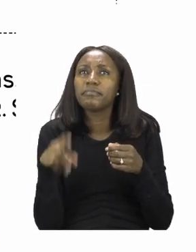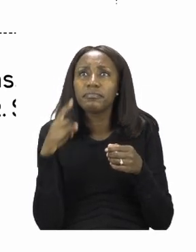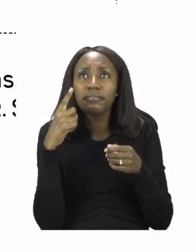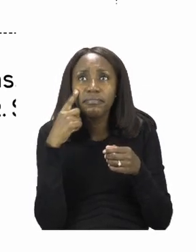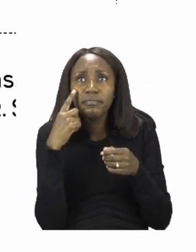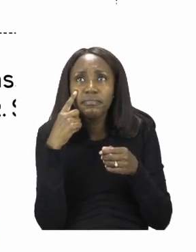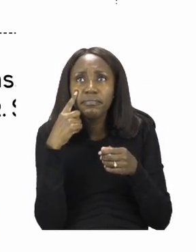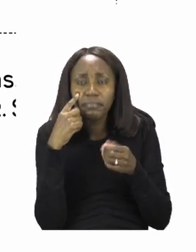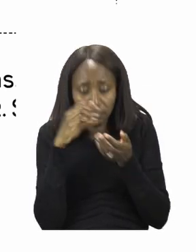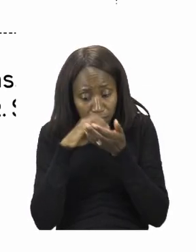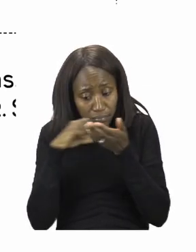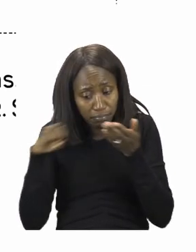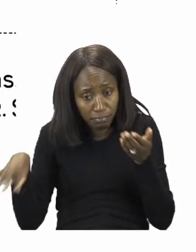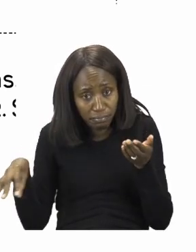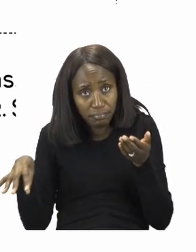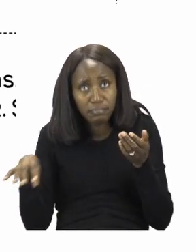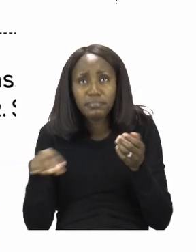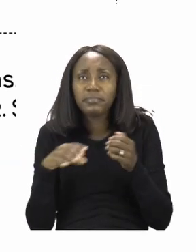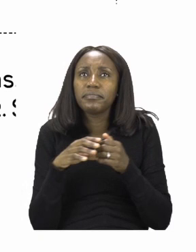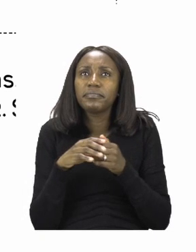we are taking away.